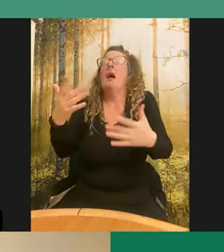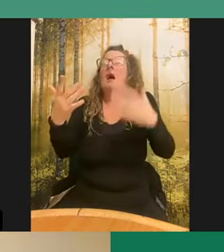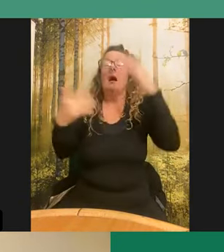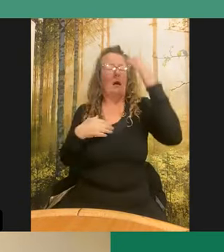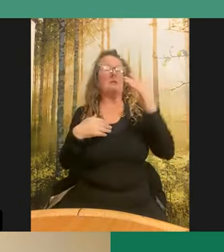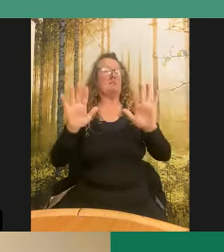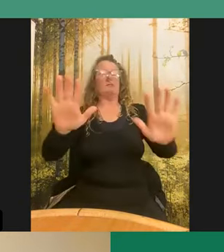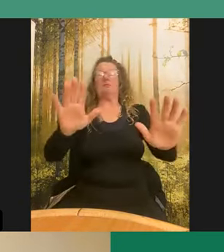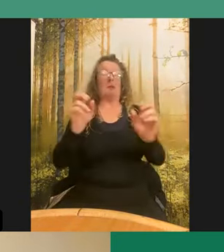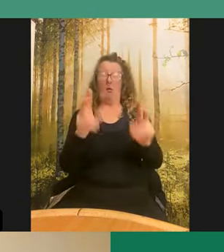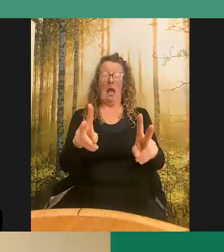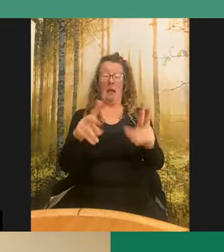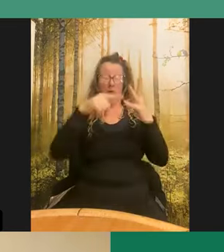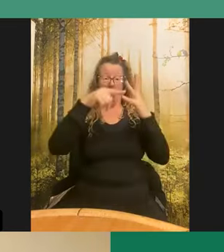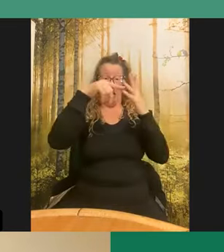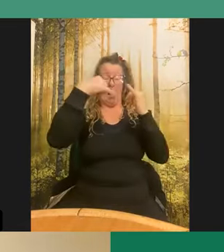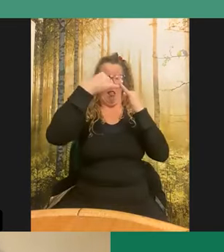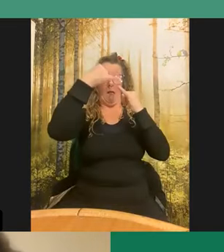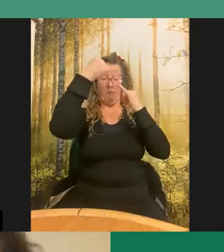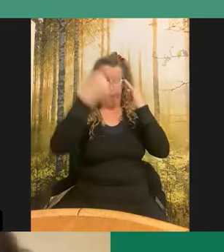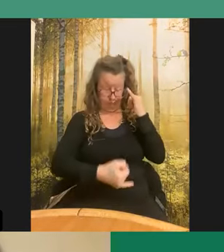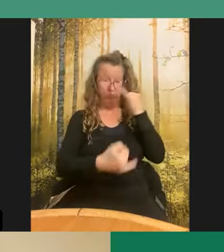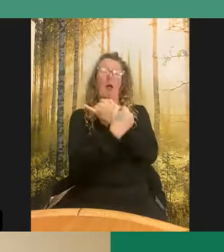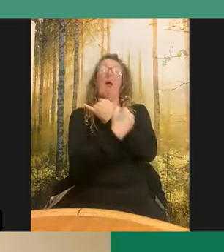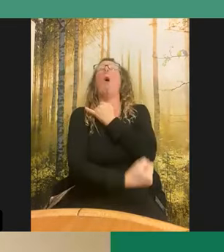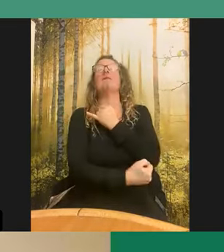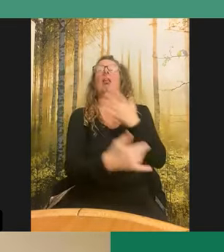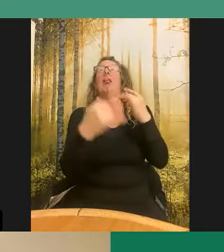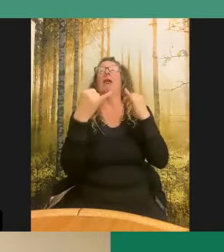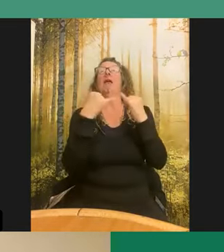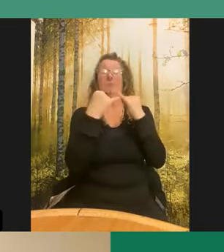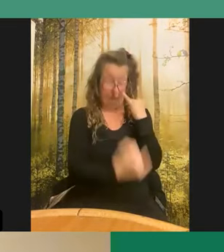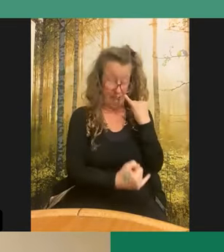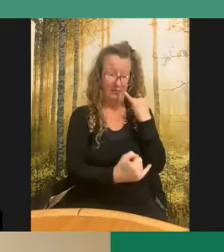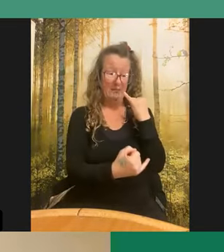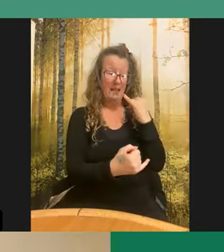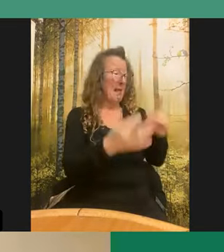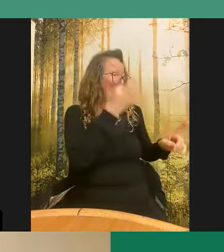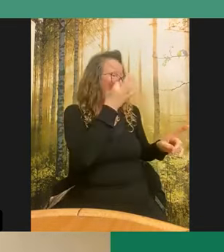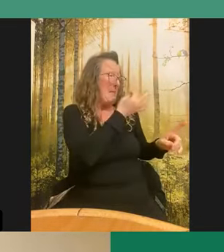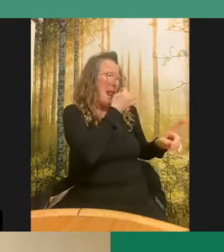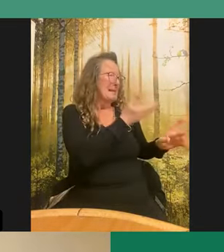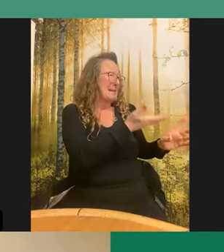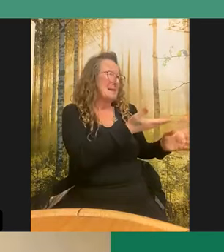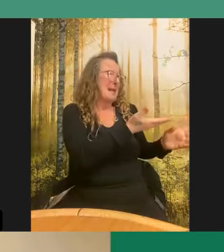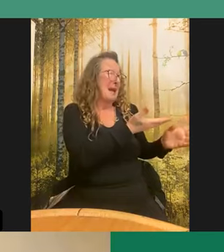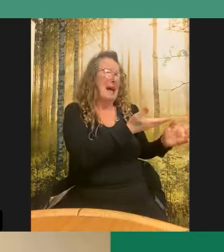okay, right, this is another level of like awfulness. And the thing is, these plants don't exist anymore. So I just